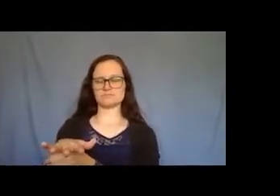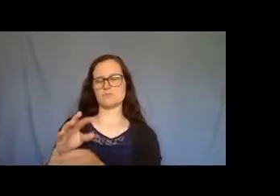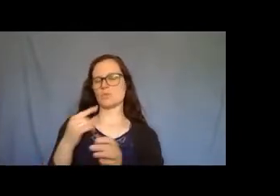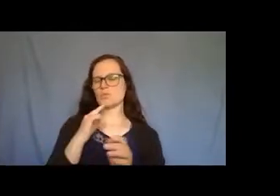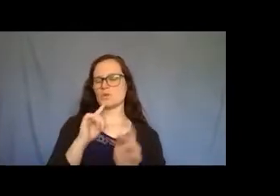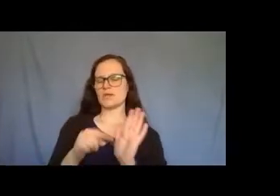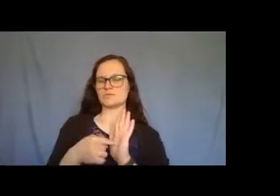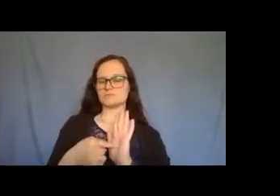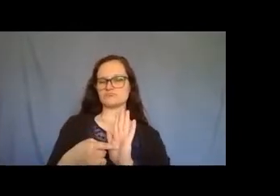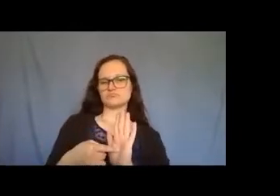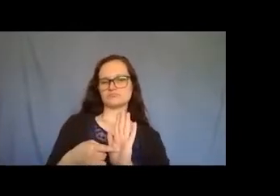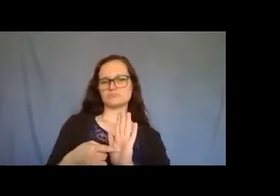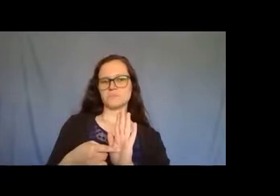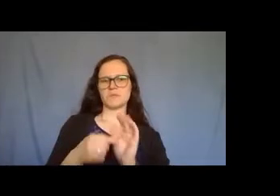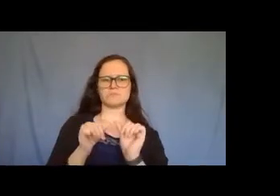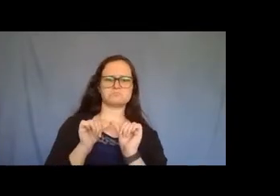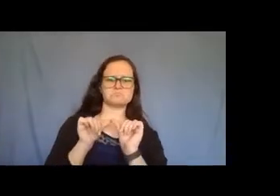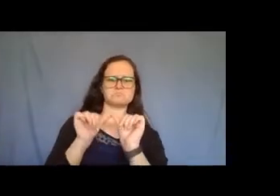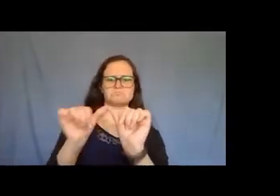consistent character of